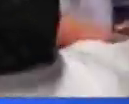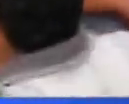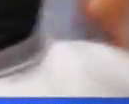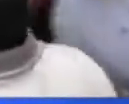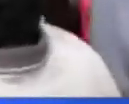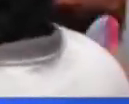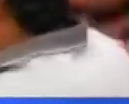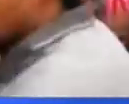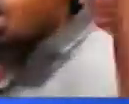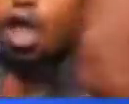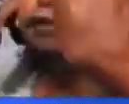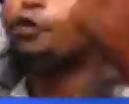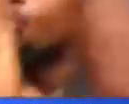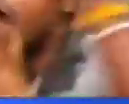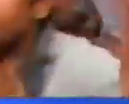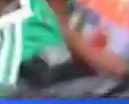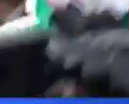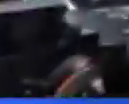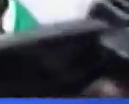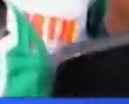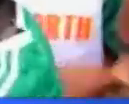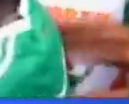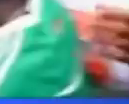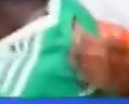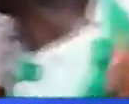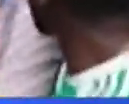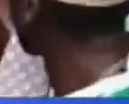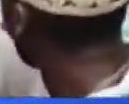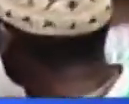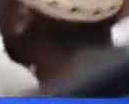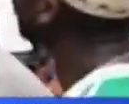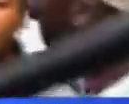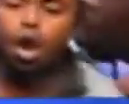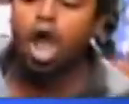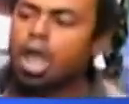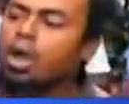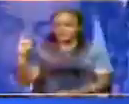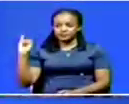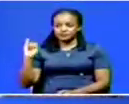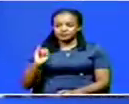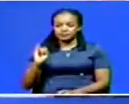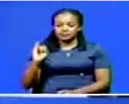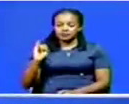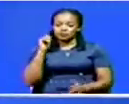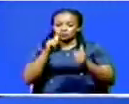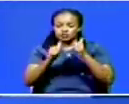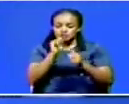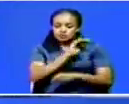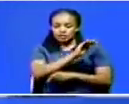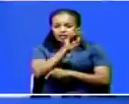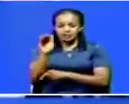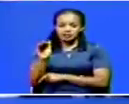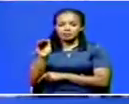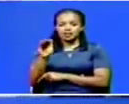Rising tension ahead of the Saturday BBI rally played out when a group of youths disrupted a press conference that had been called by focused